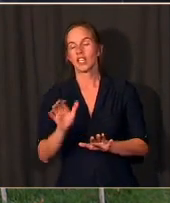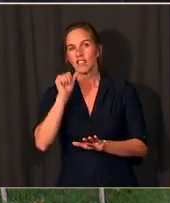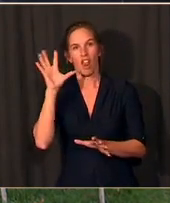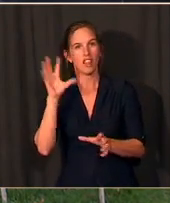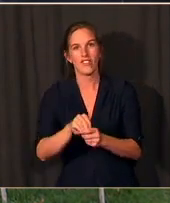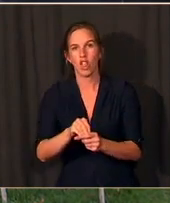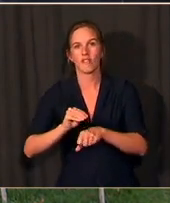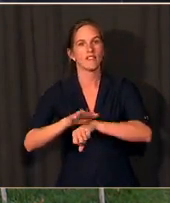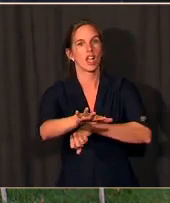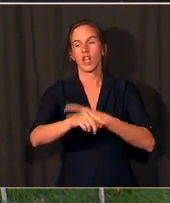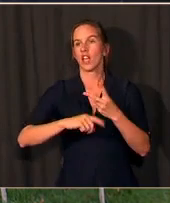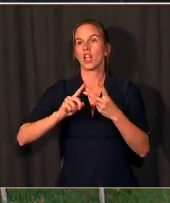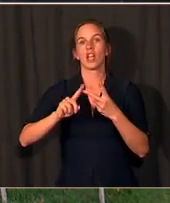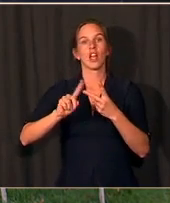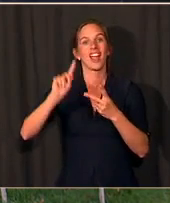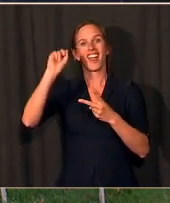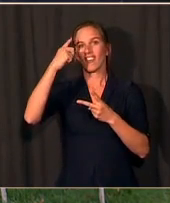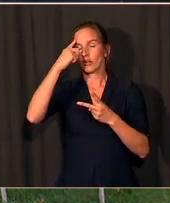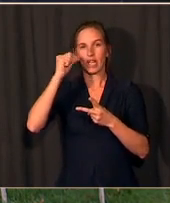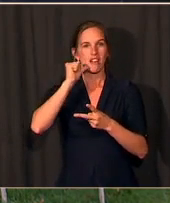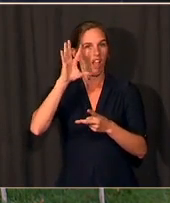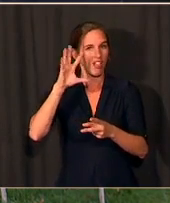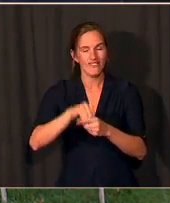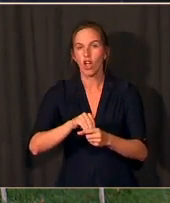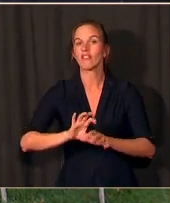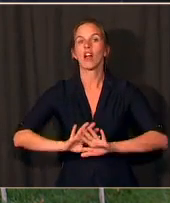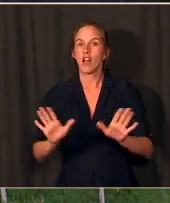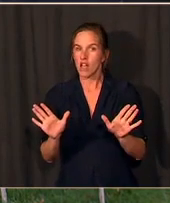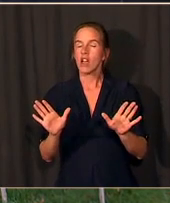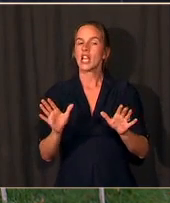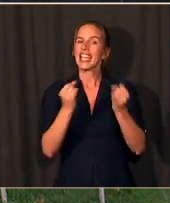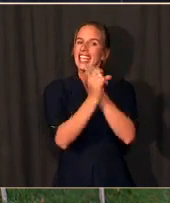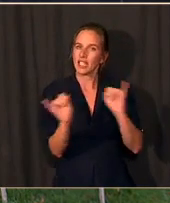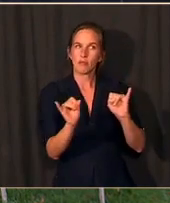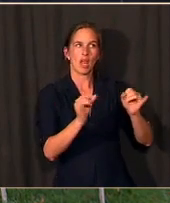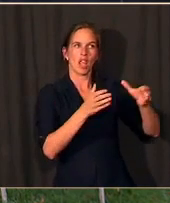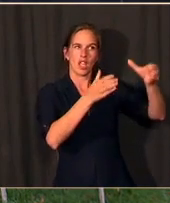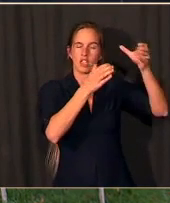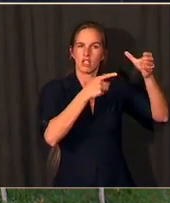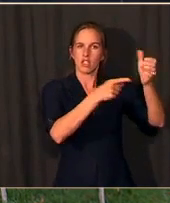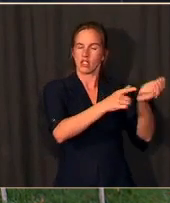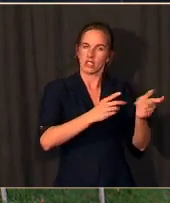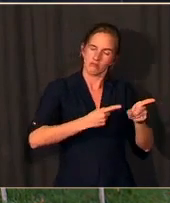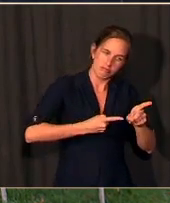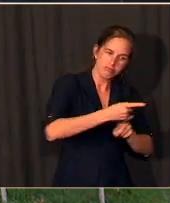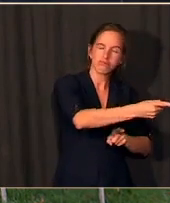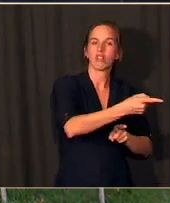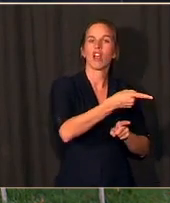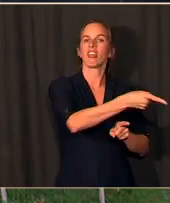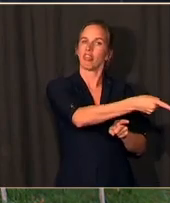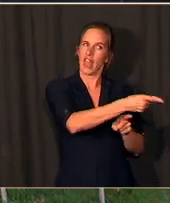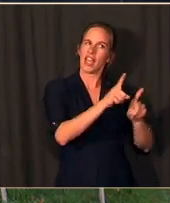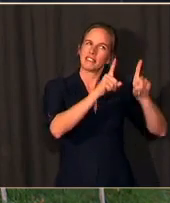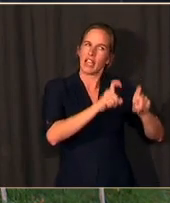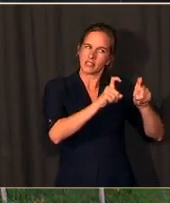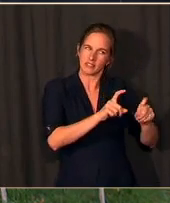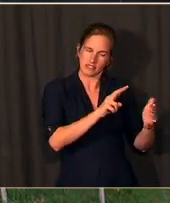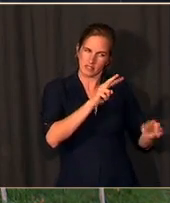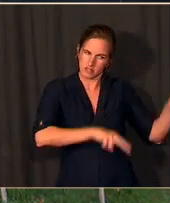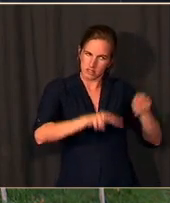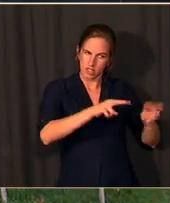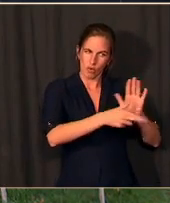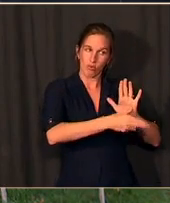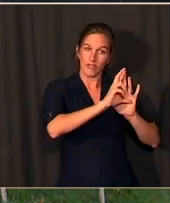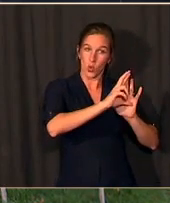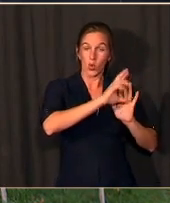experts that assess the safety and the efficacy of the vaccines that are being tested. And when the FDA will